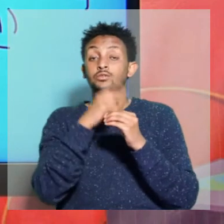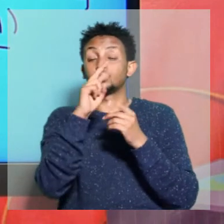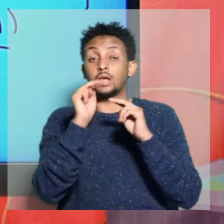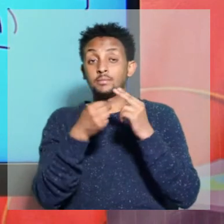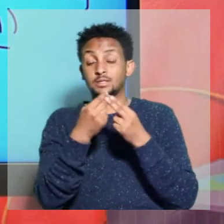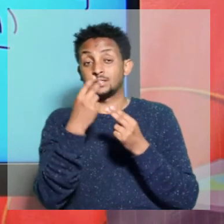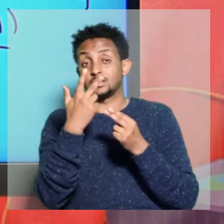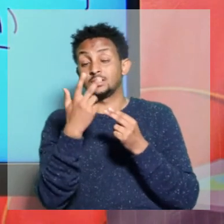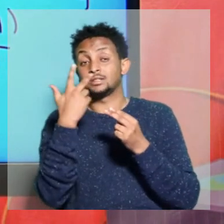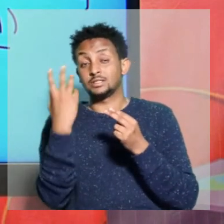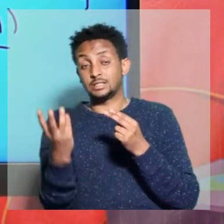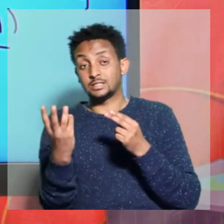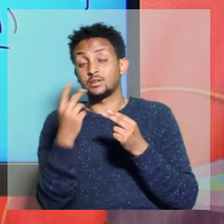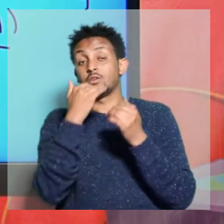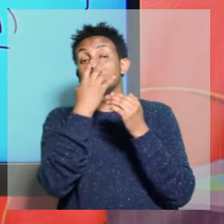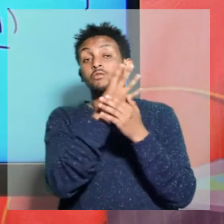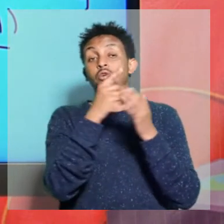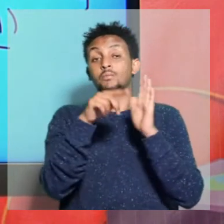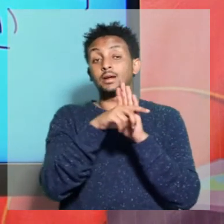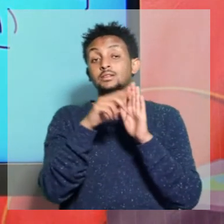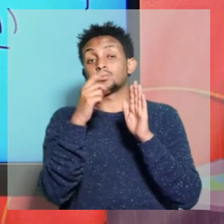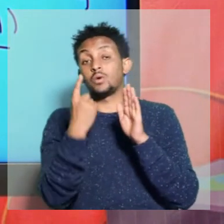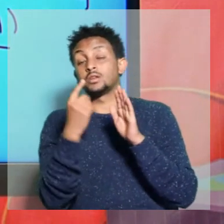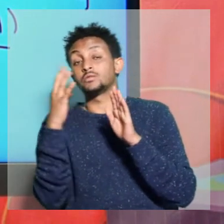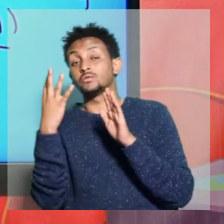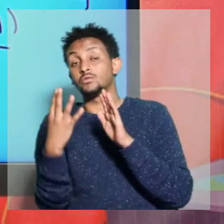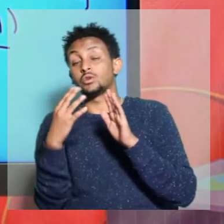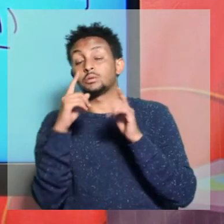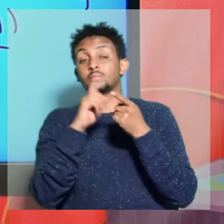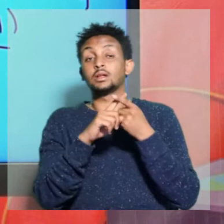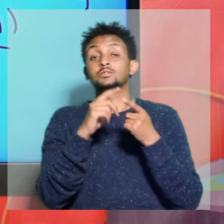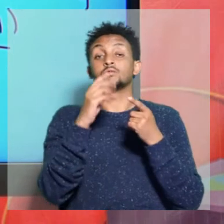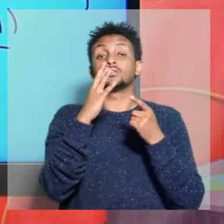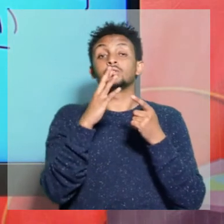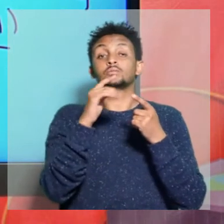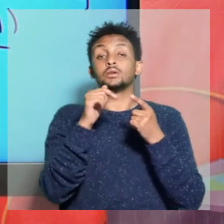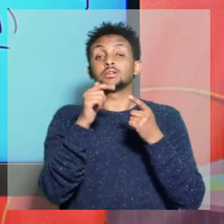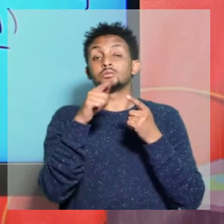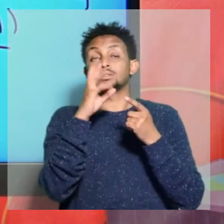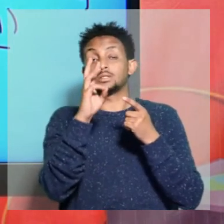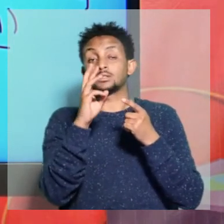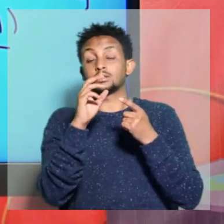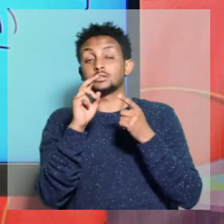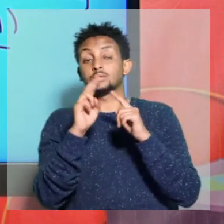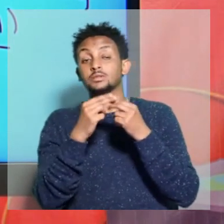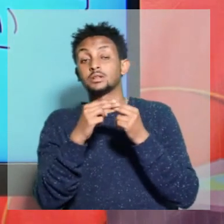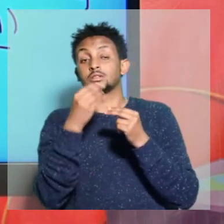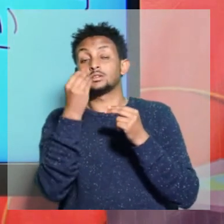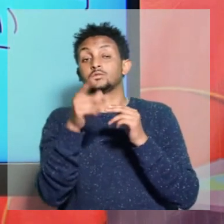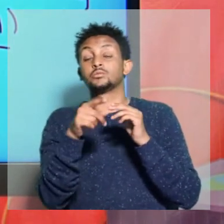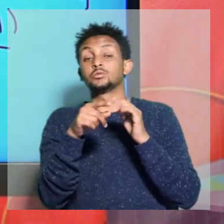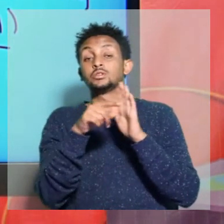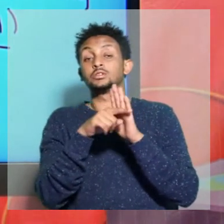3 is 6, okay? 4 minus 1 is -4, over 2 plus 4 is 6. When you subtract this, it gives you